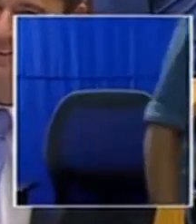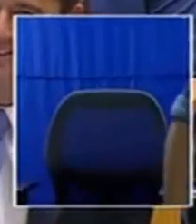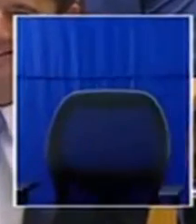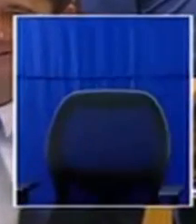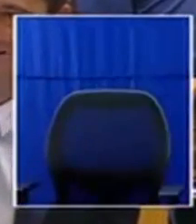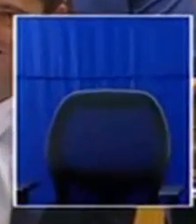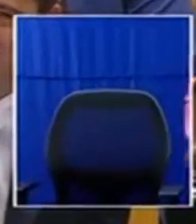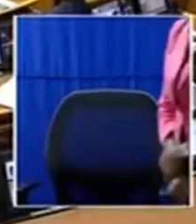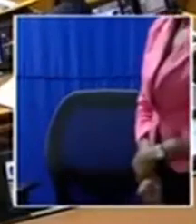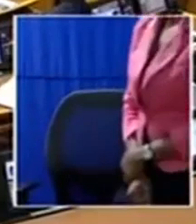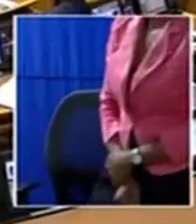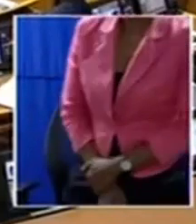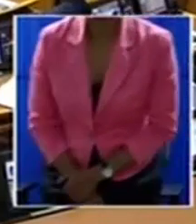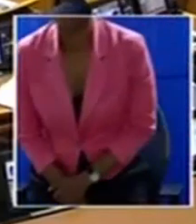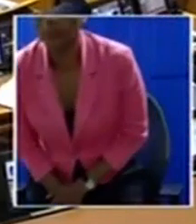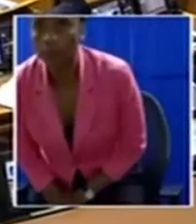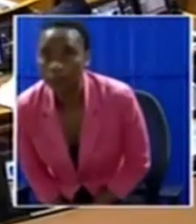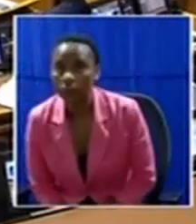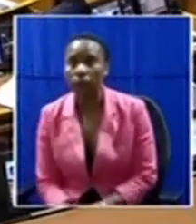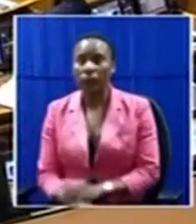We did visit Cuba.